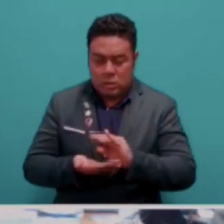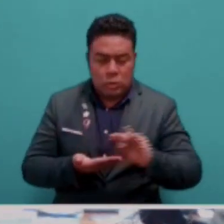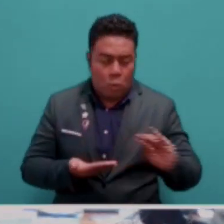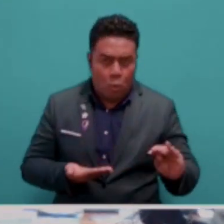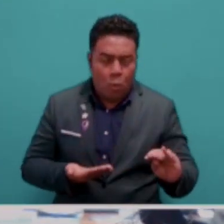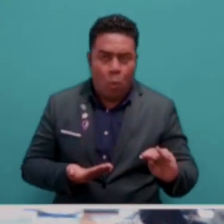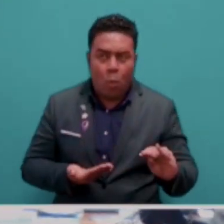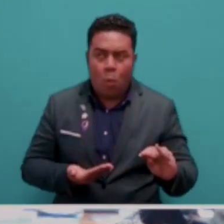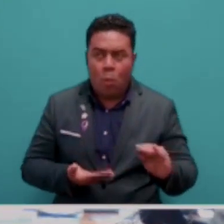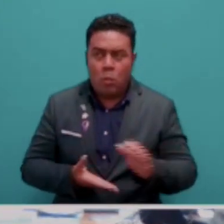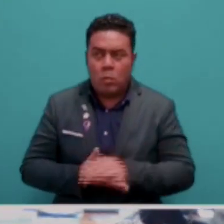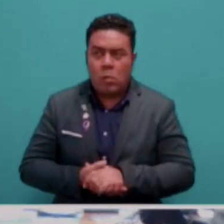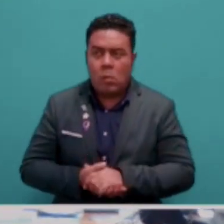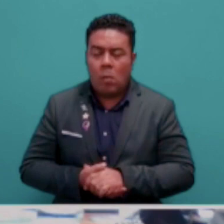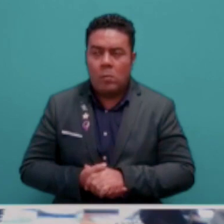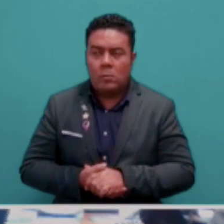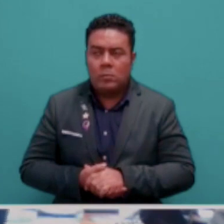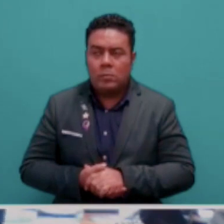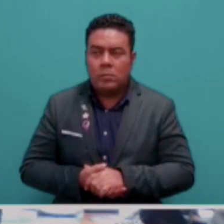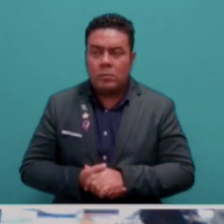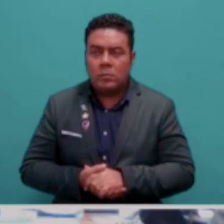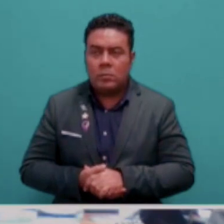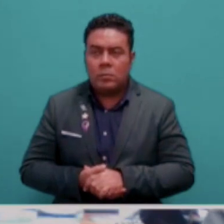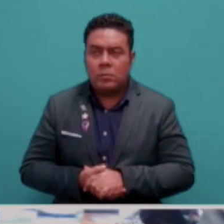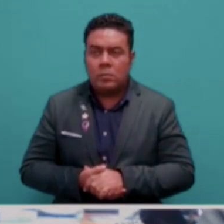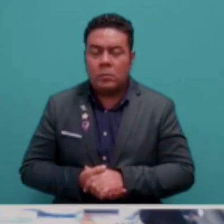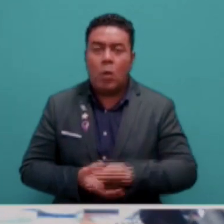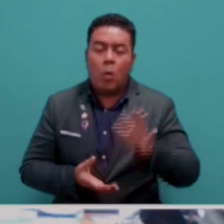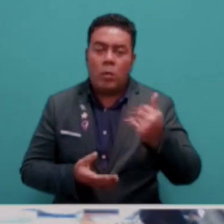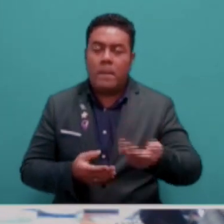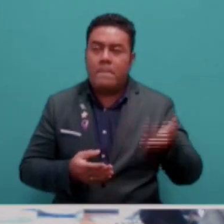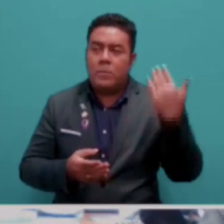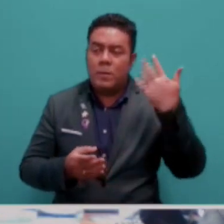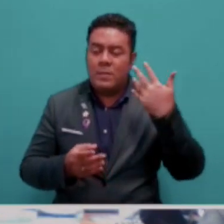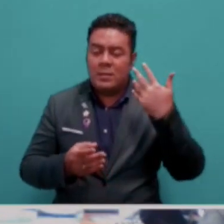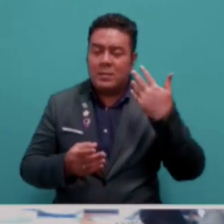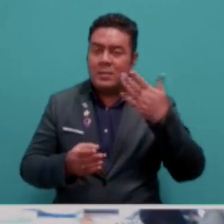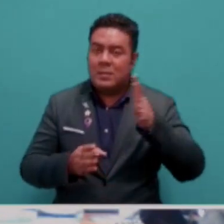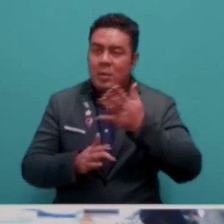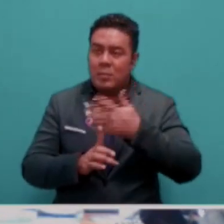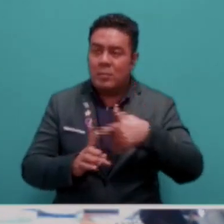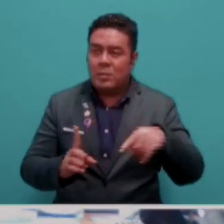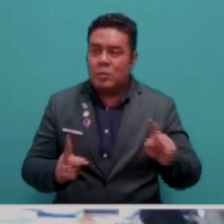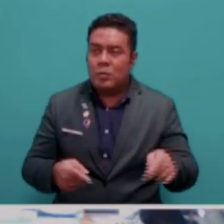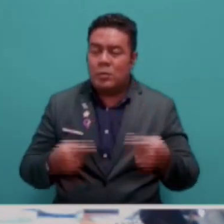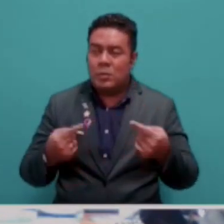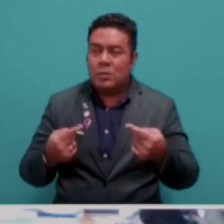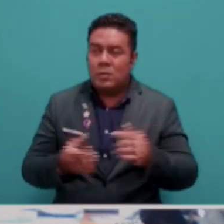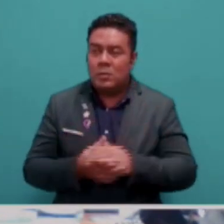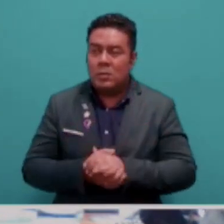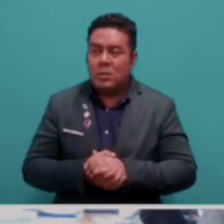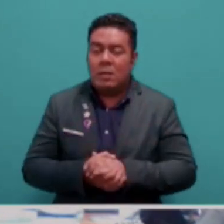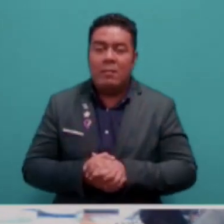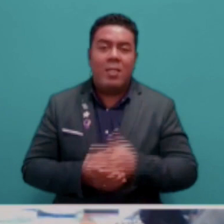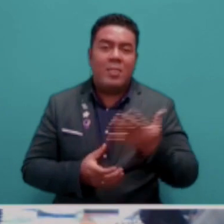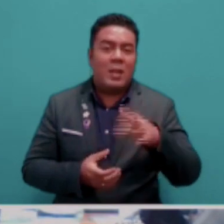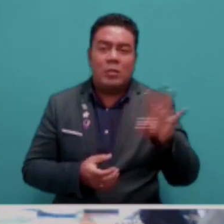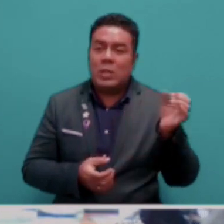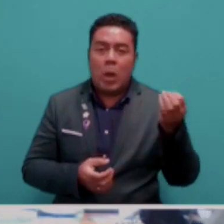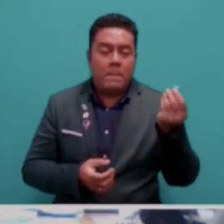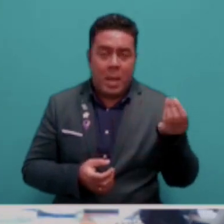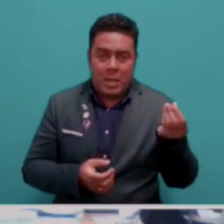Or as the previous opposition used to say, there is no